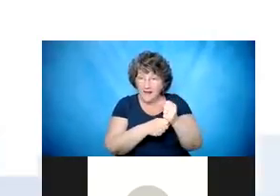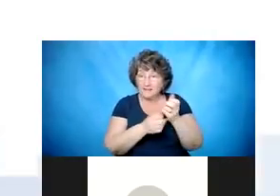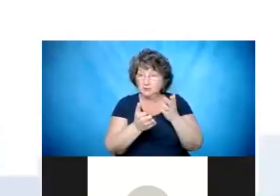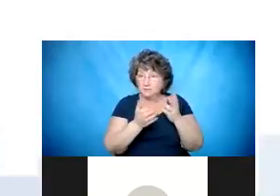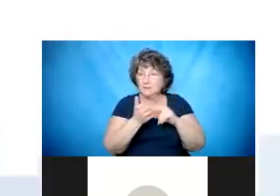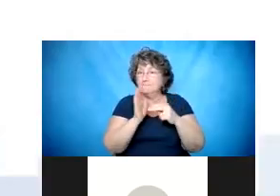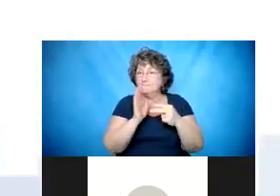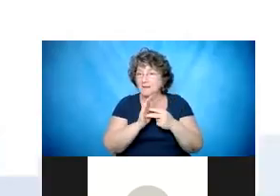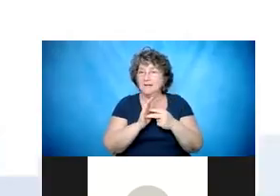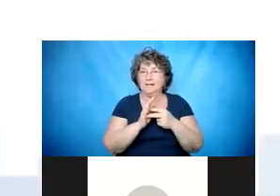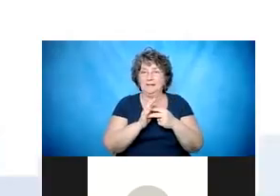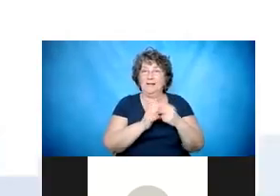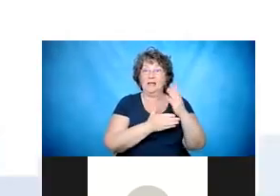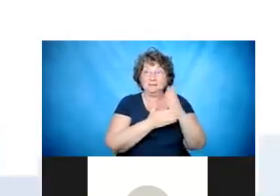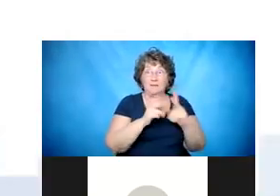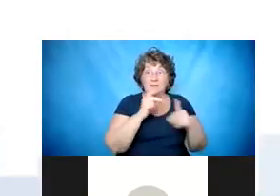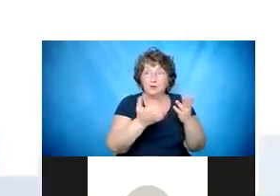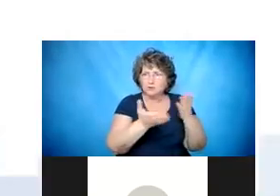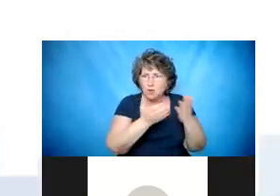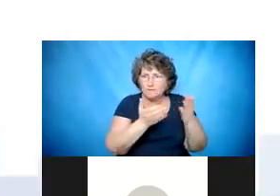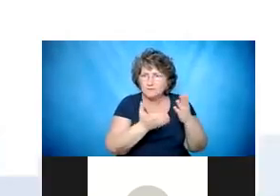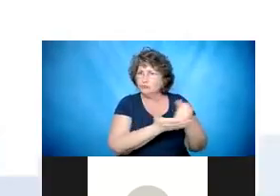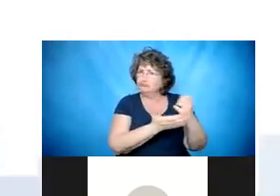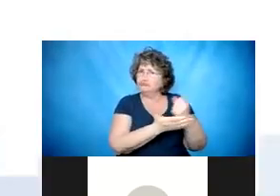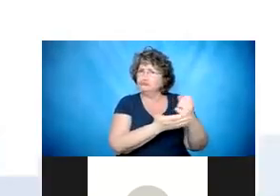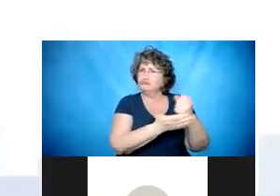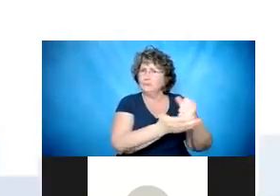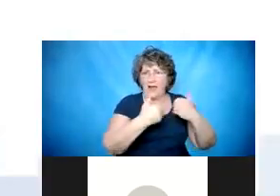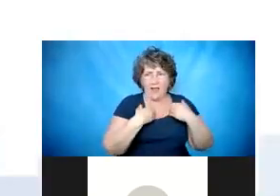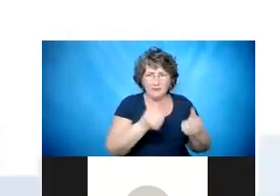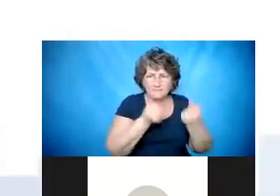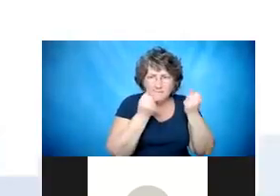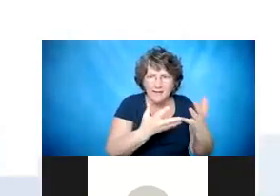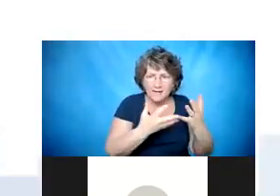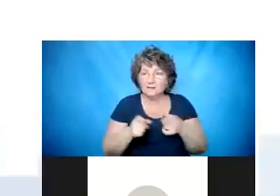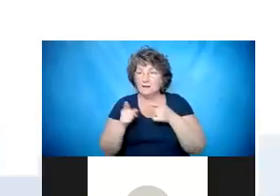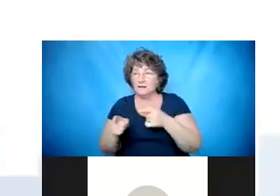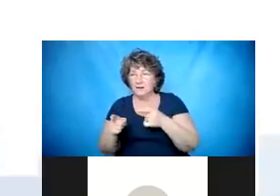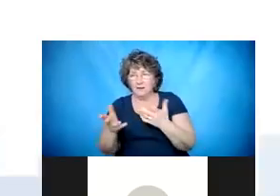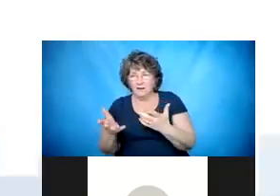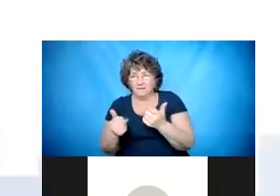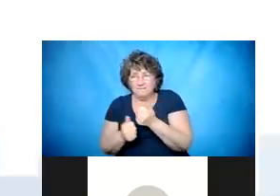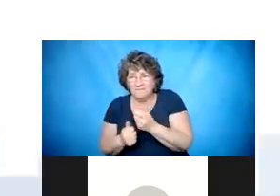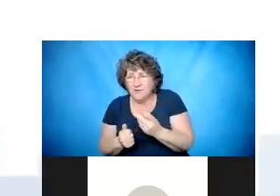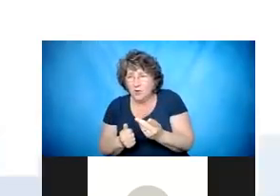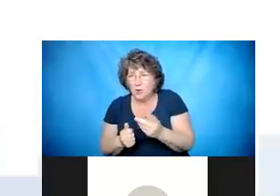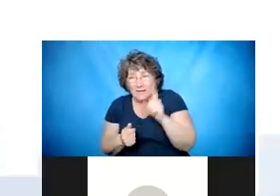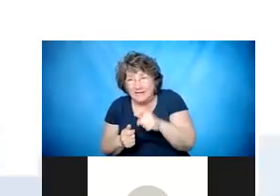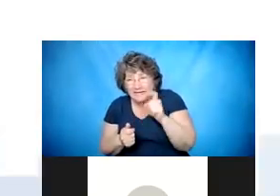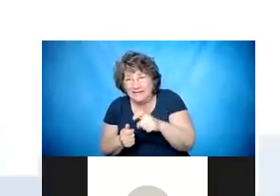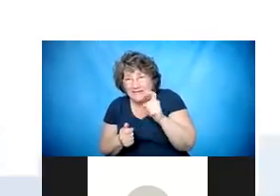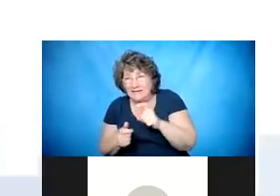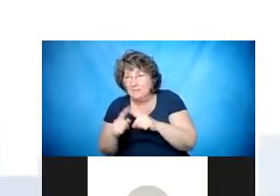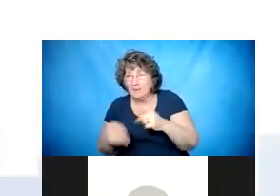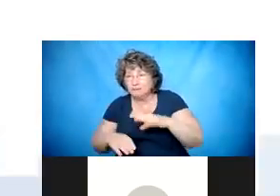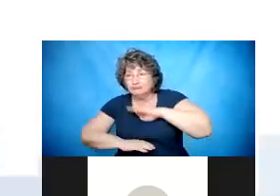in receiving and using services between white people and people of other racial or ethnic groups. I want to take